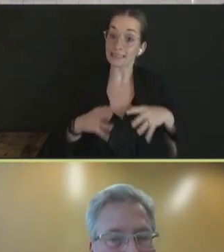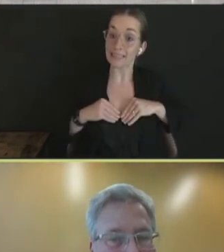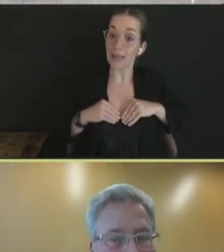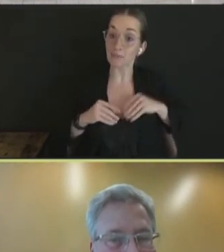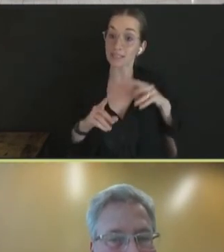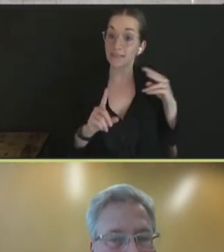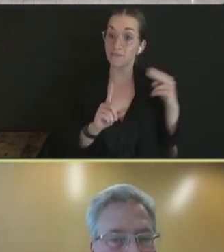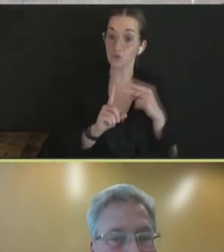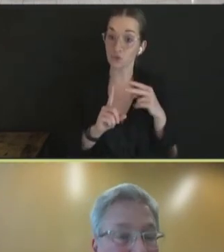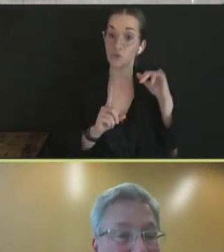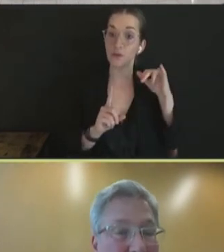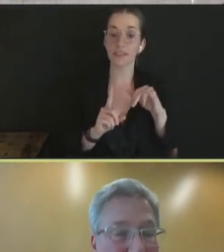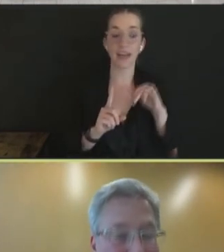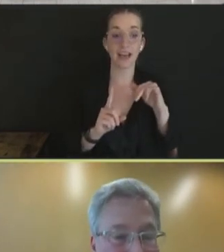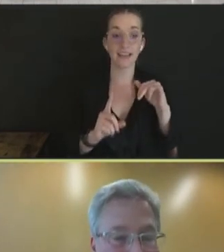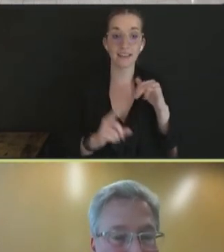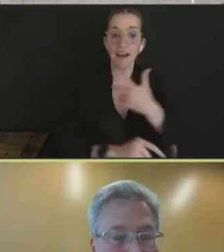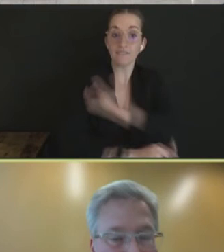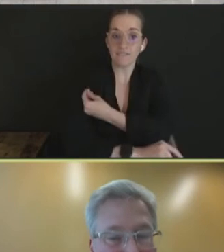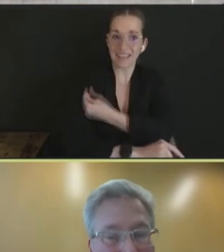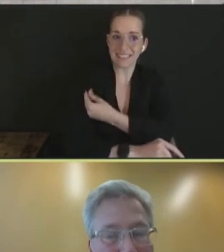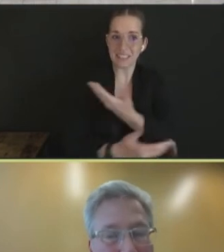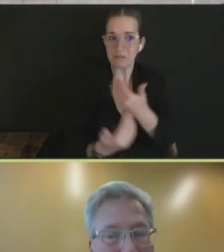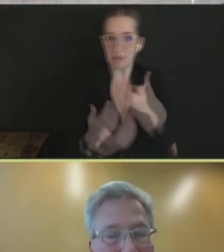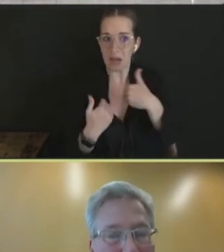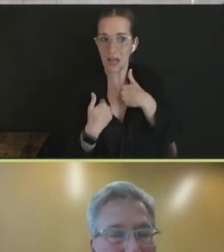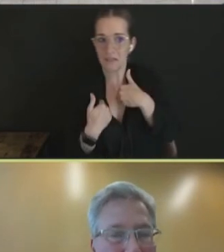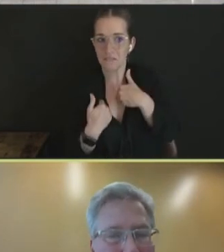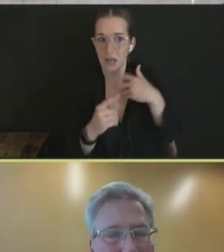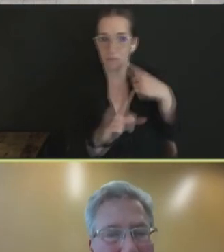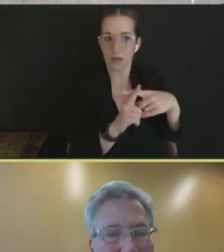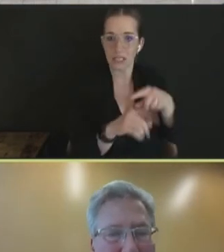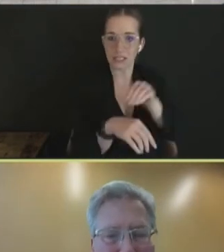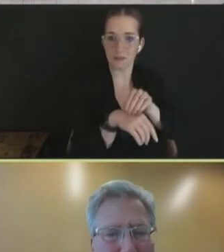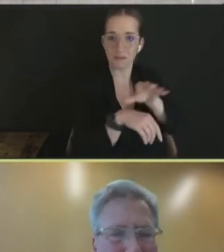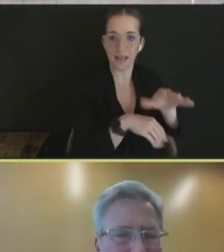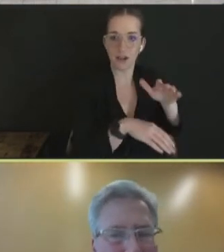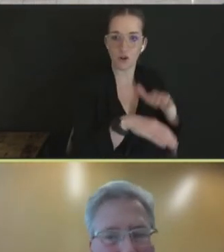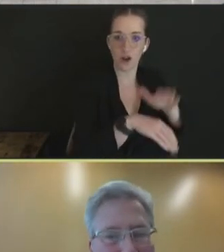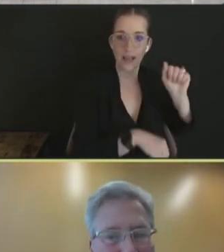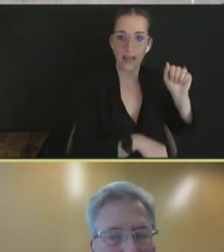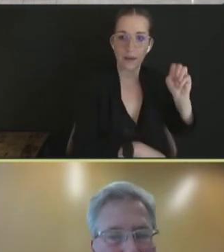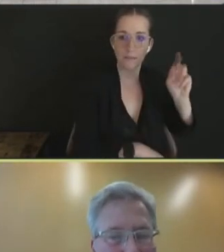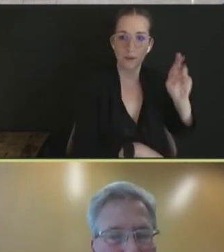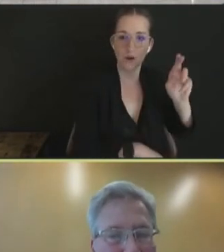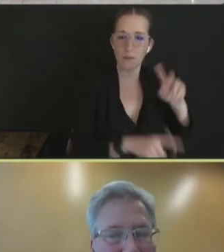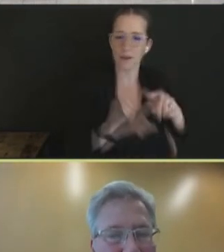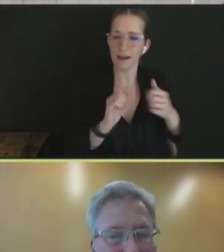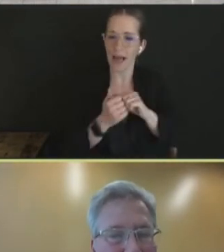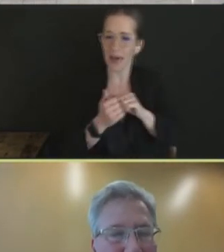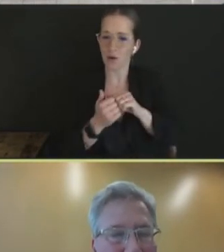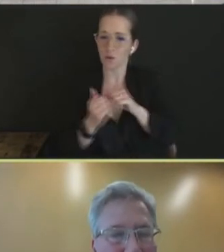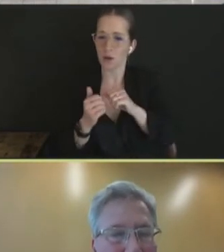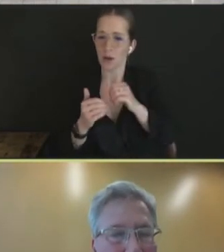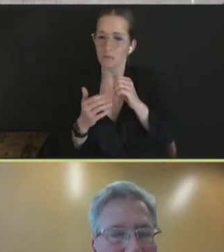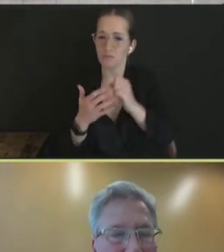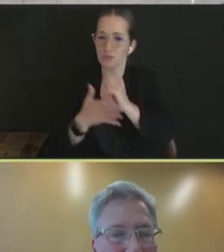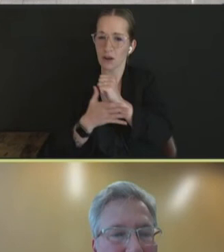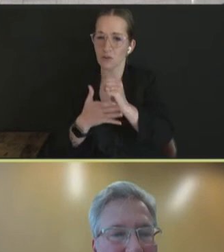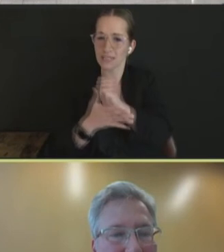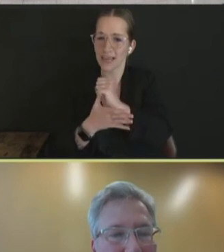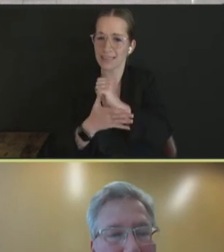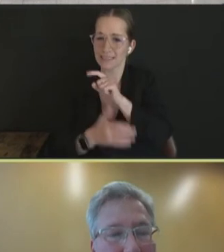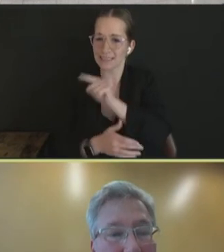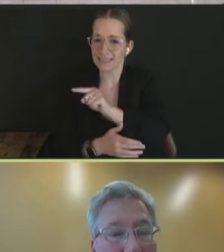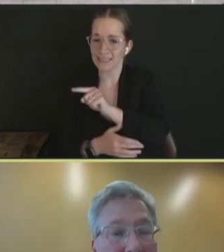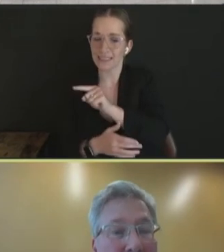that vaccination will have a positive effect on AMR, but how do you prioritize within that in terms of the